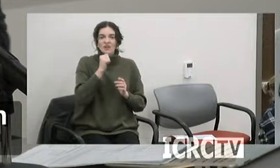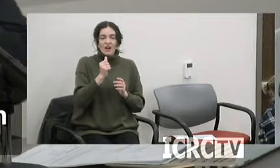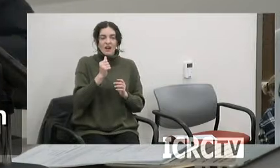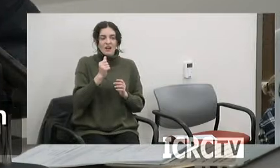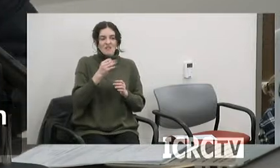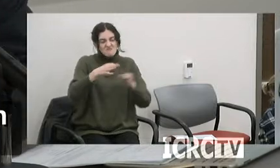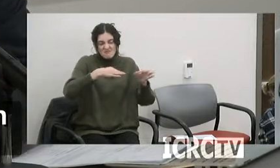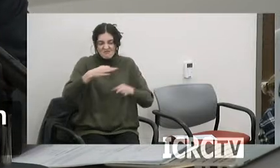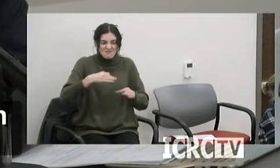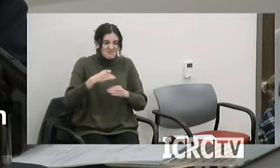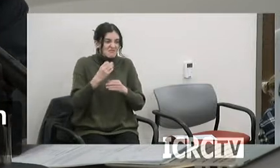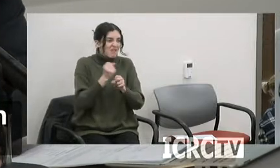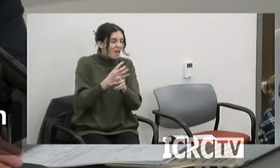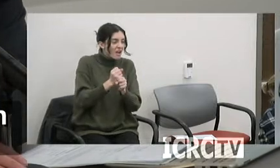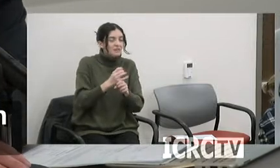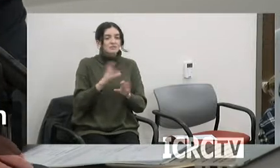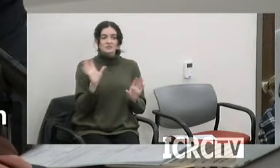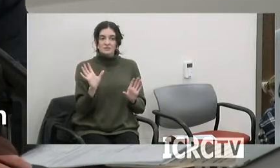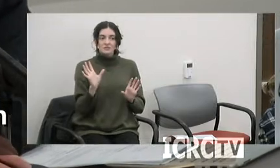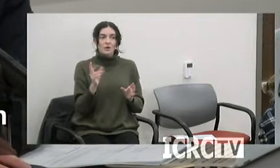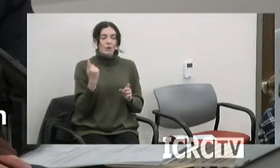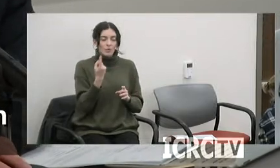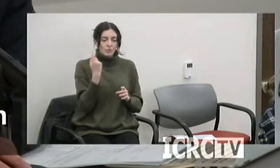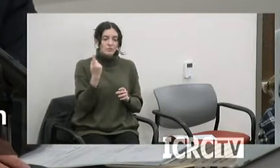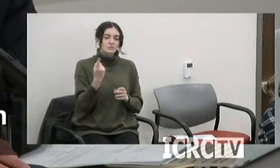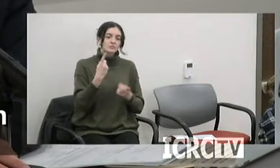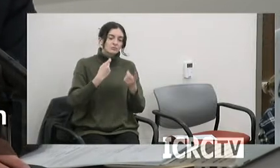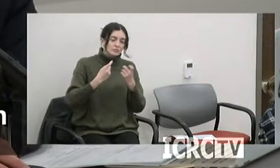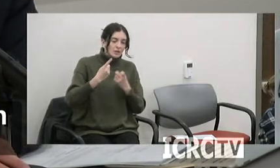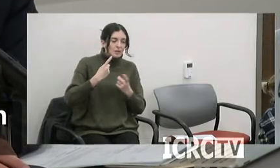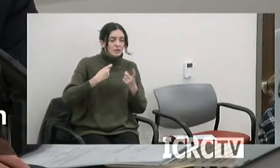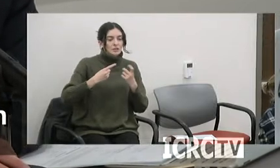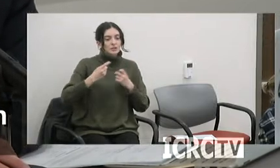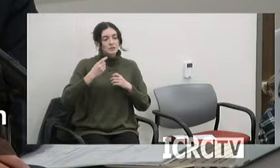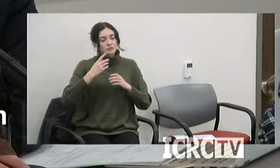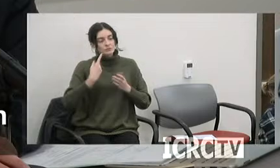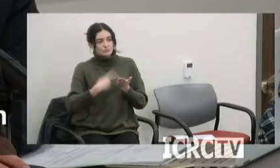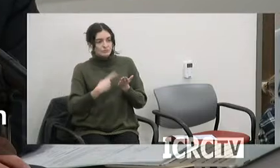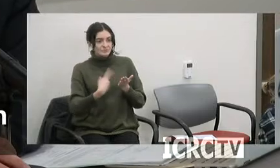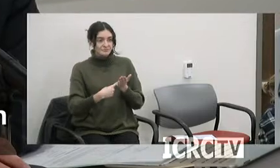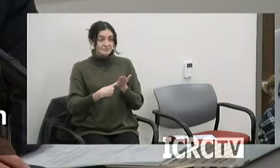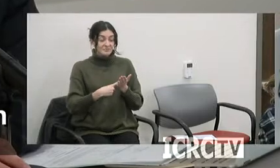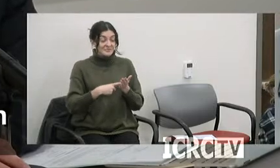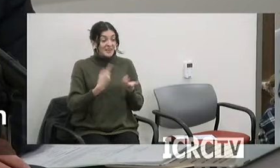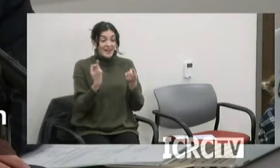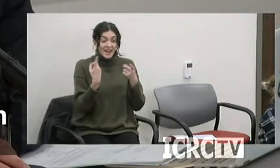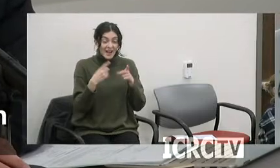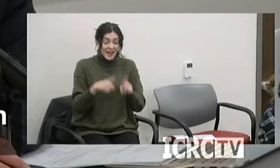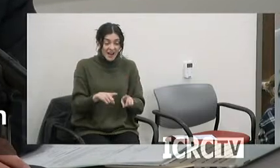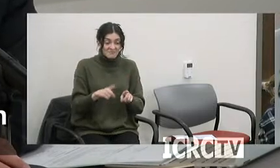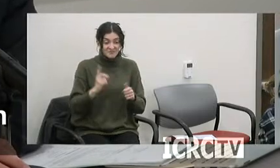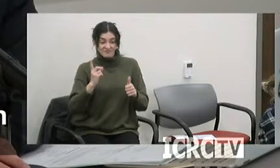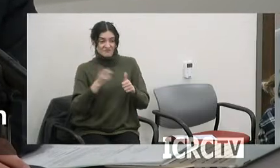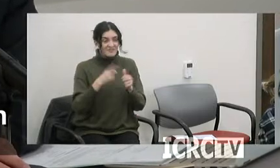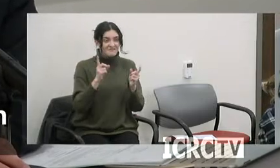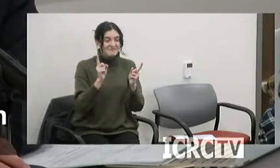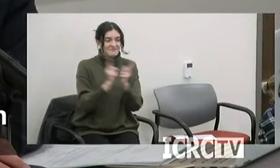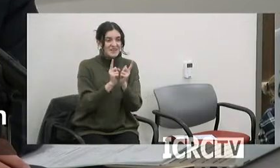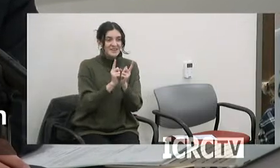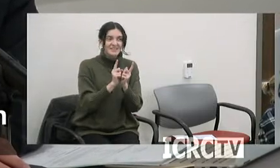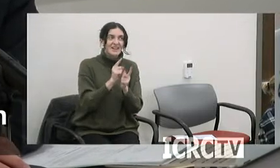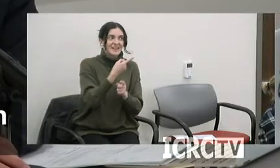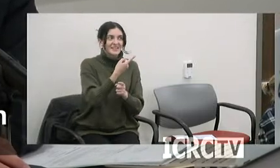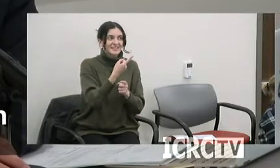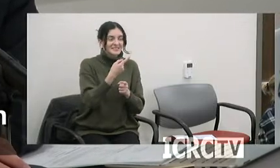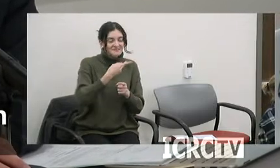One of the early things that I got out of you, Dave, was risk mitigation. And so I think what's important for people to know is